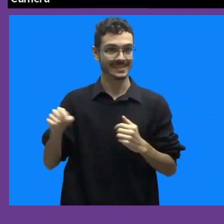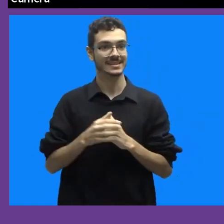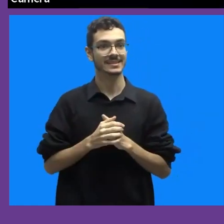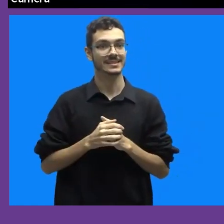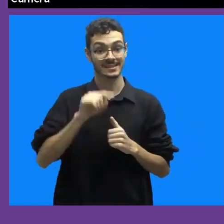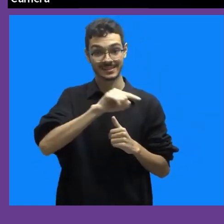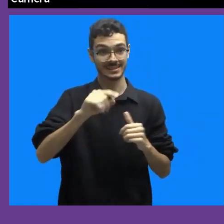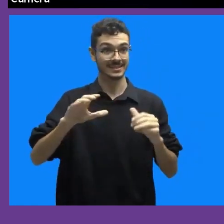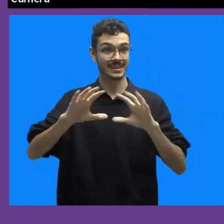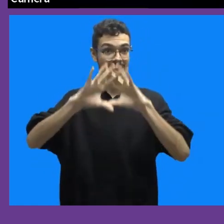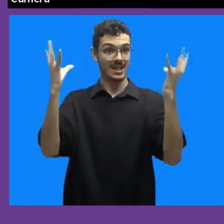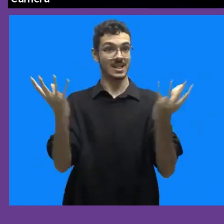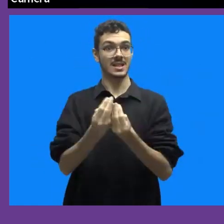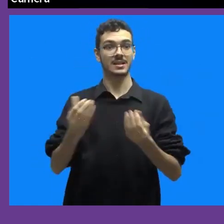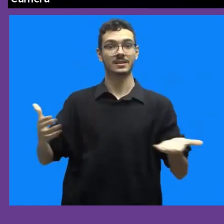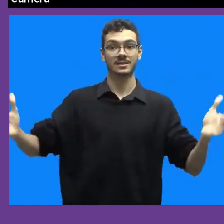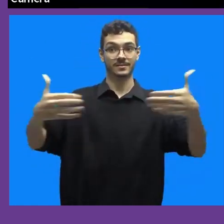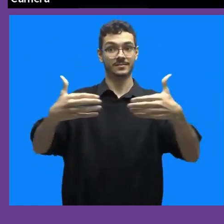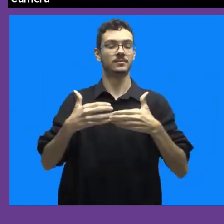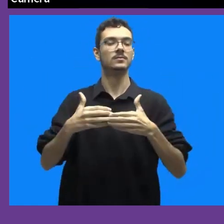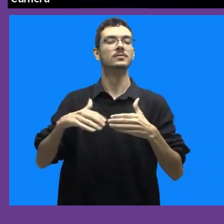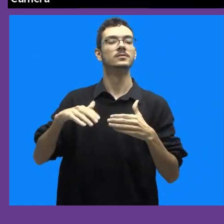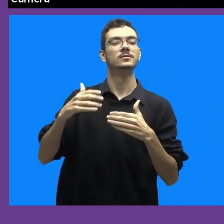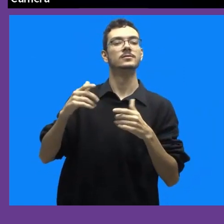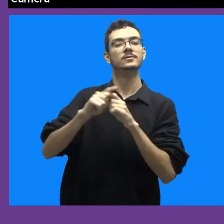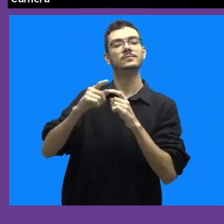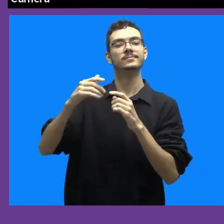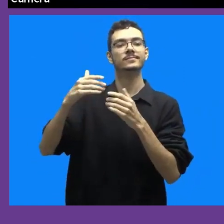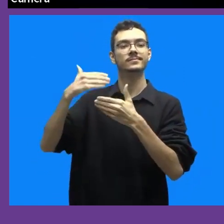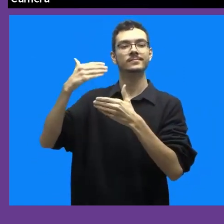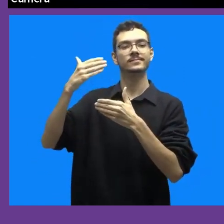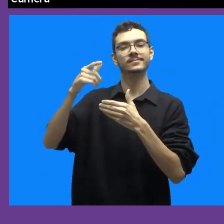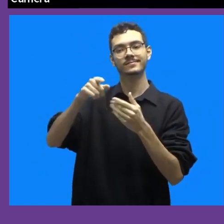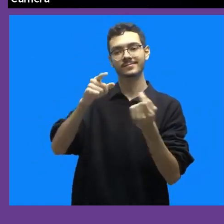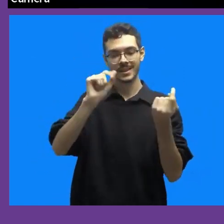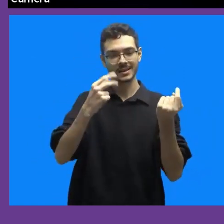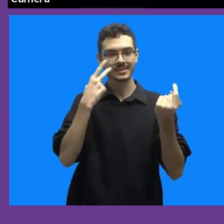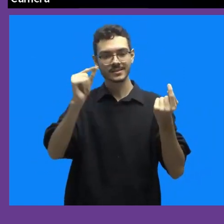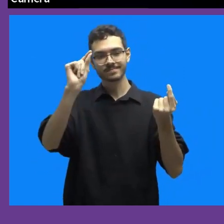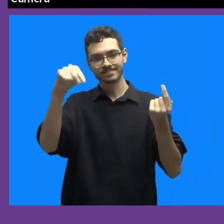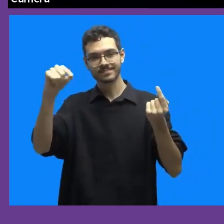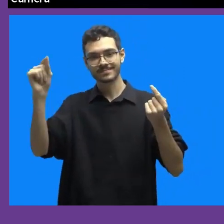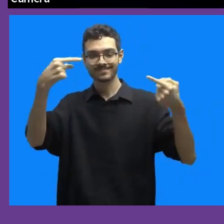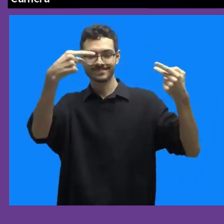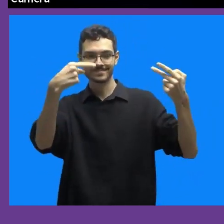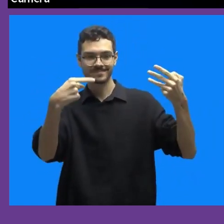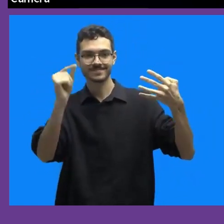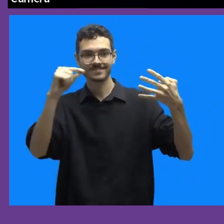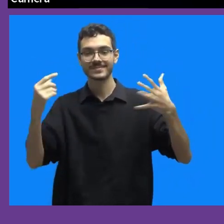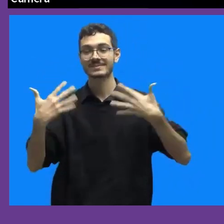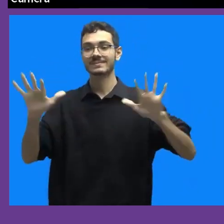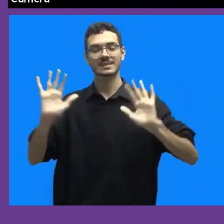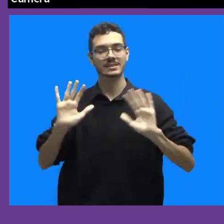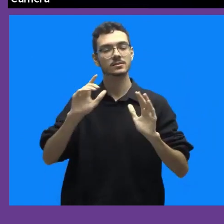Europe. Accessibility in education requires a community, one that, for some of us at